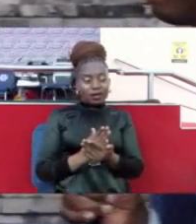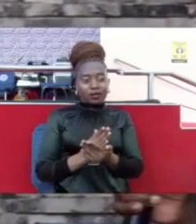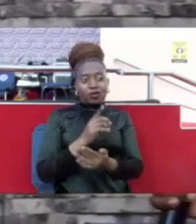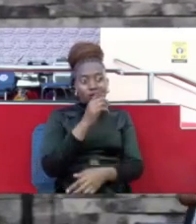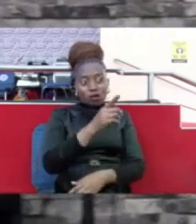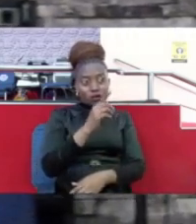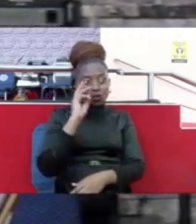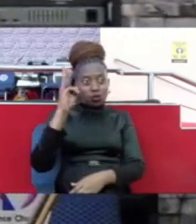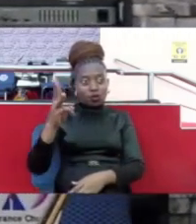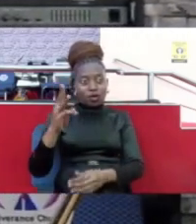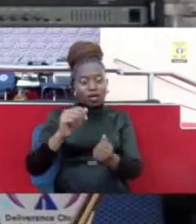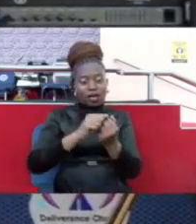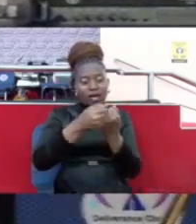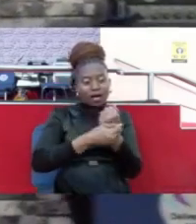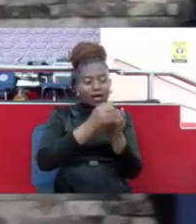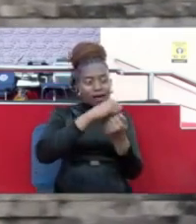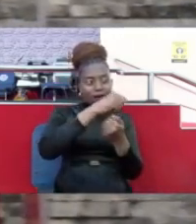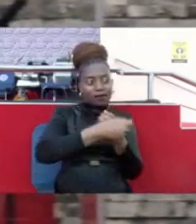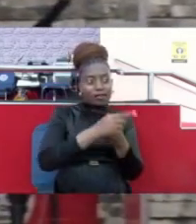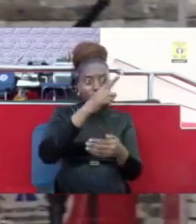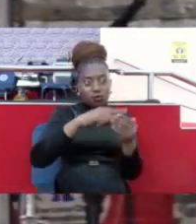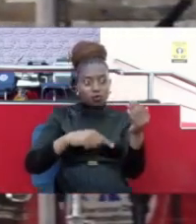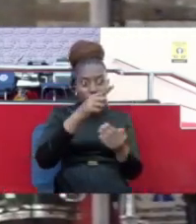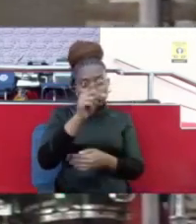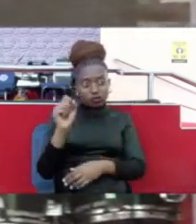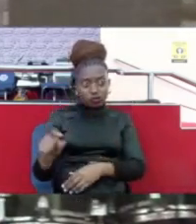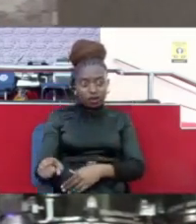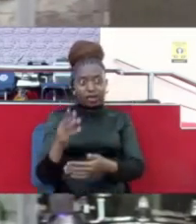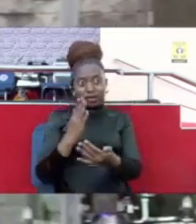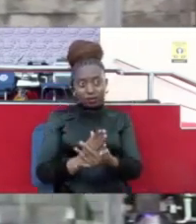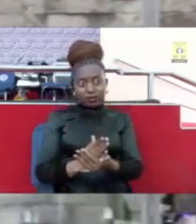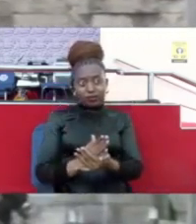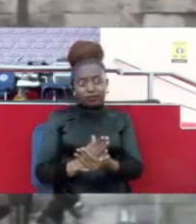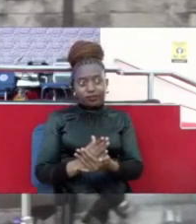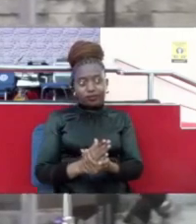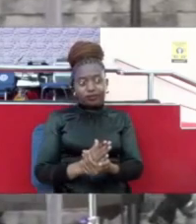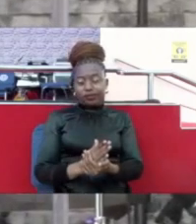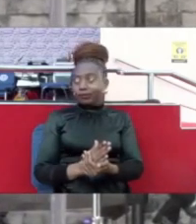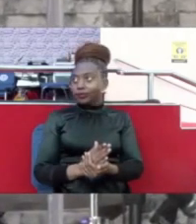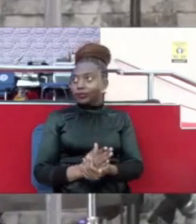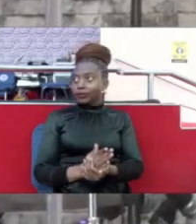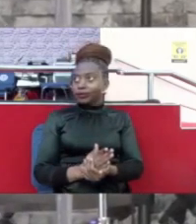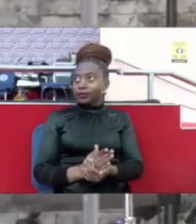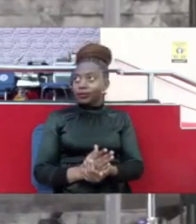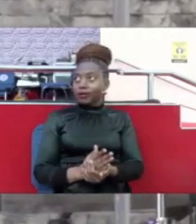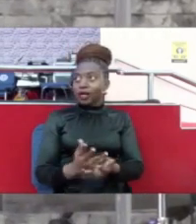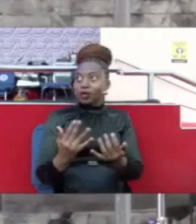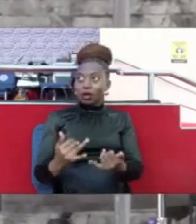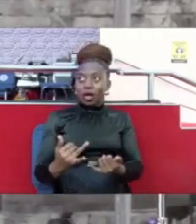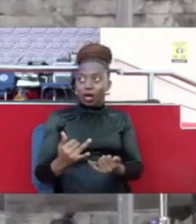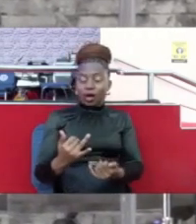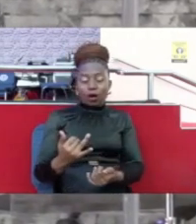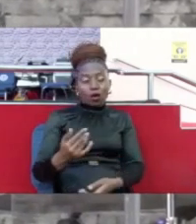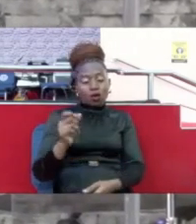I will actually reap more than I sow. Kwa kweli nitavuna zaidi ya kile ambacho nilipanda. Because sowing and reaping is a law.